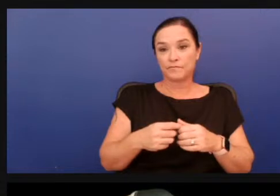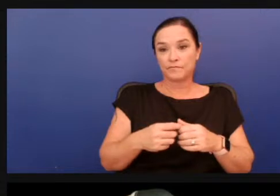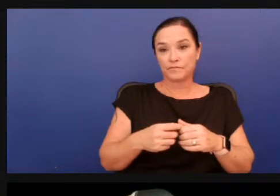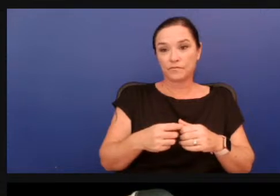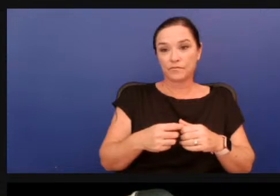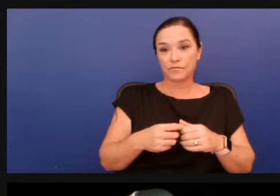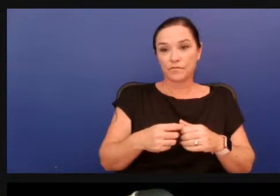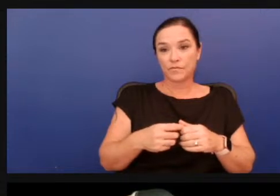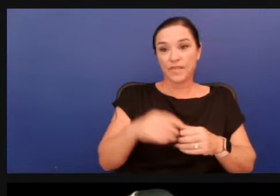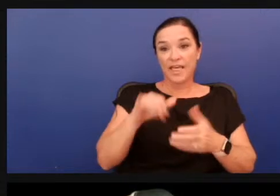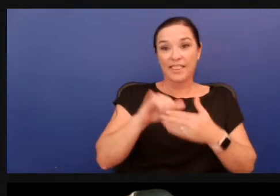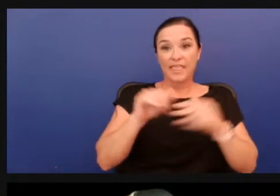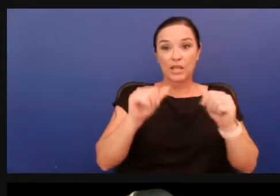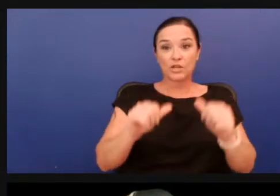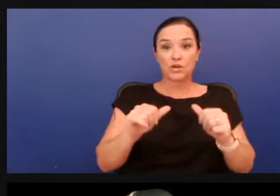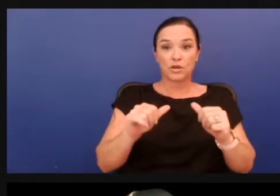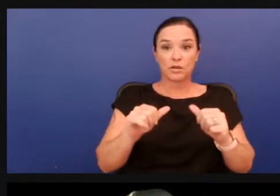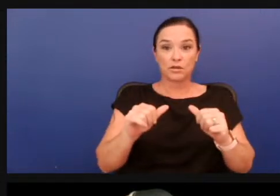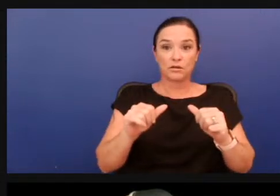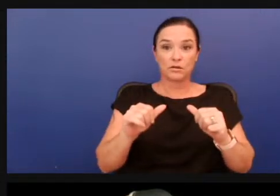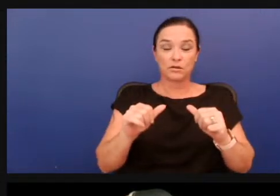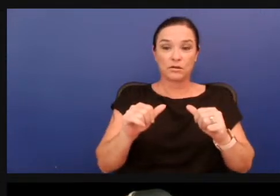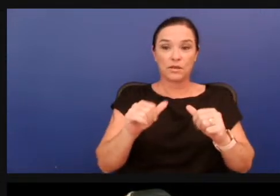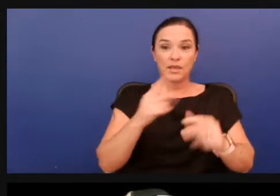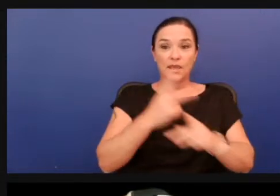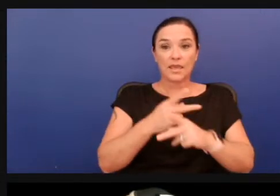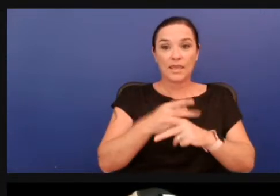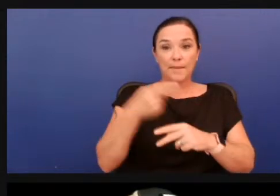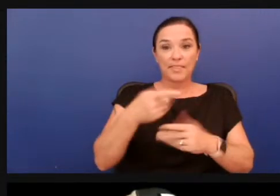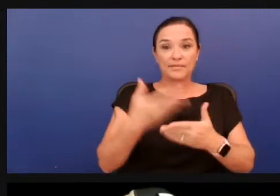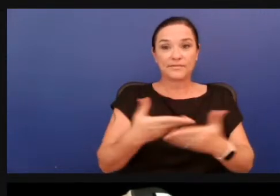that could actually keep this thing